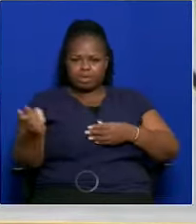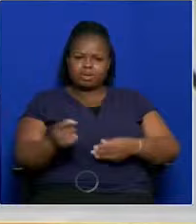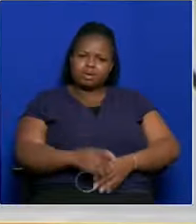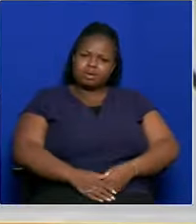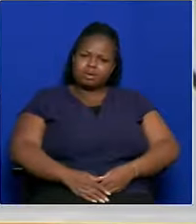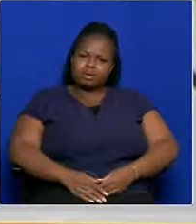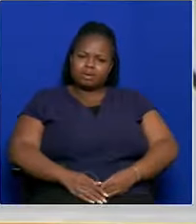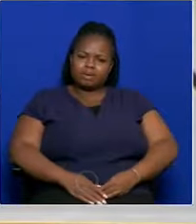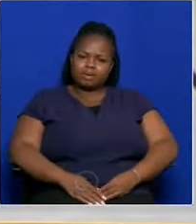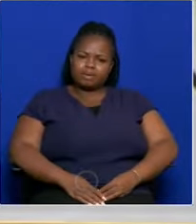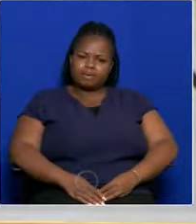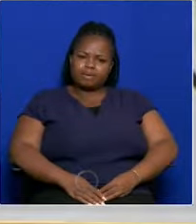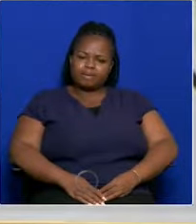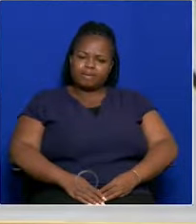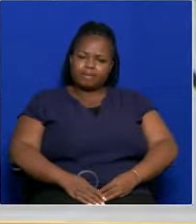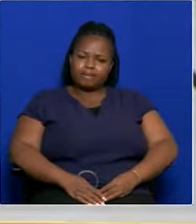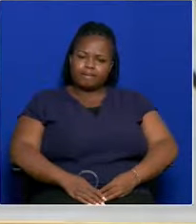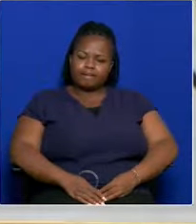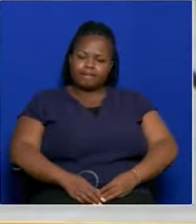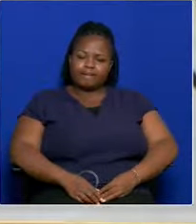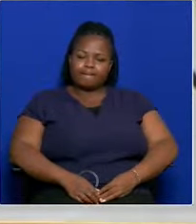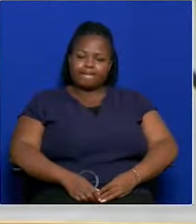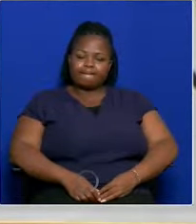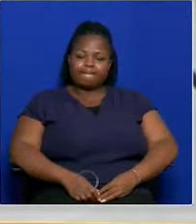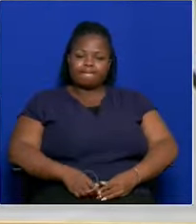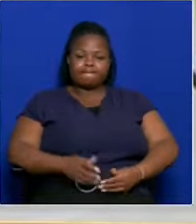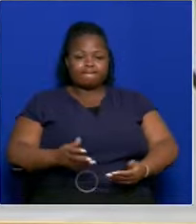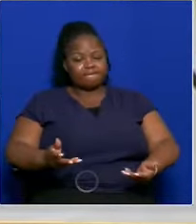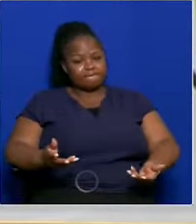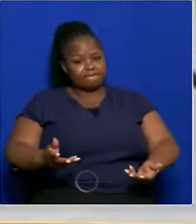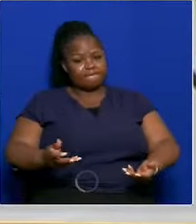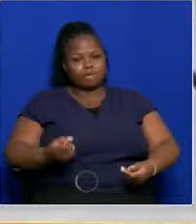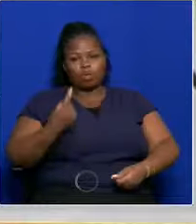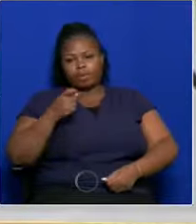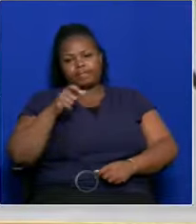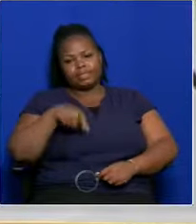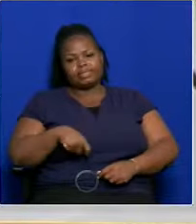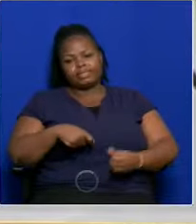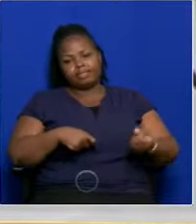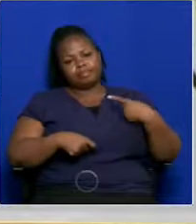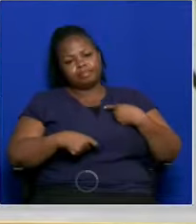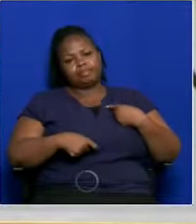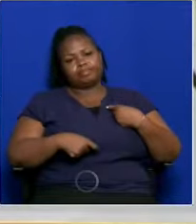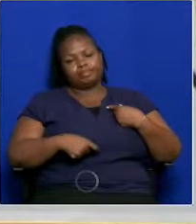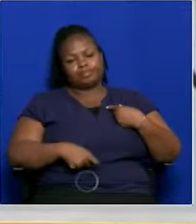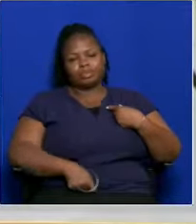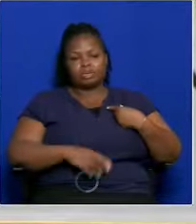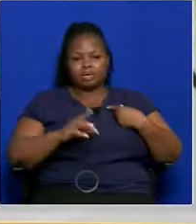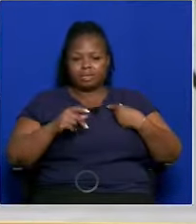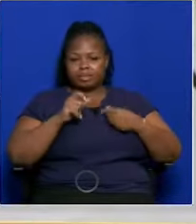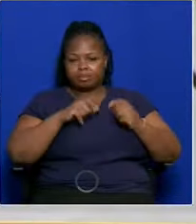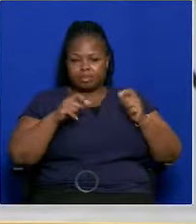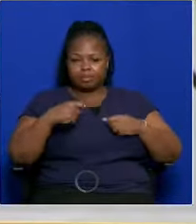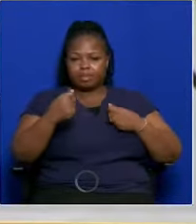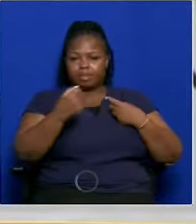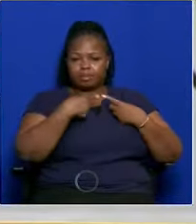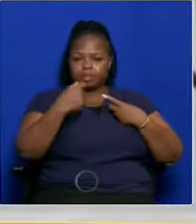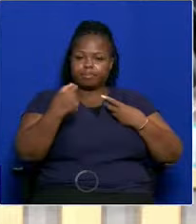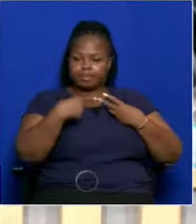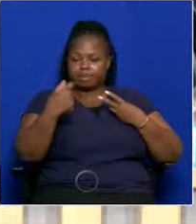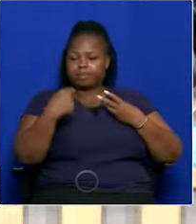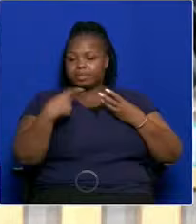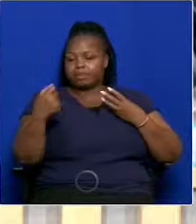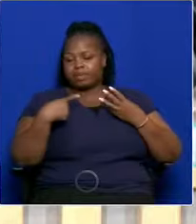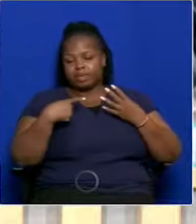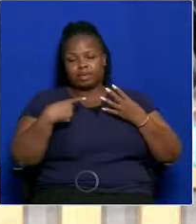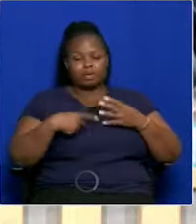Yeah, Right. I got them from one person. Other persons also forwarded to me. So maybe we when are you are dealing looking